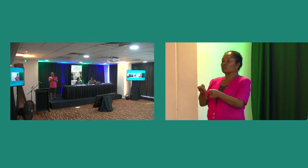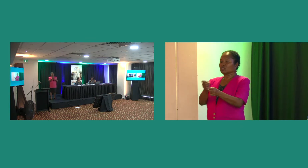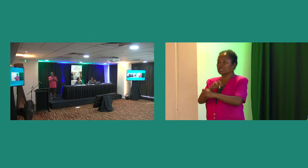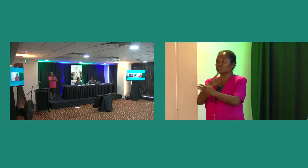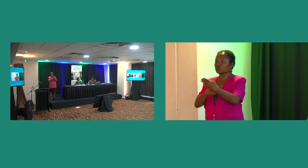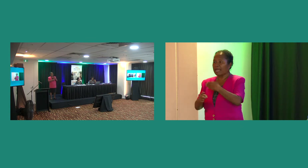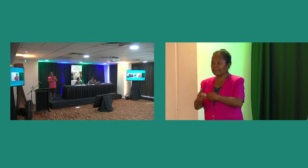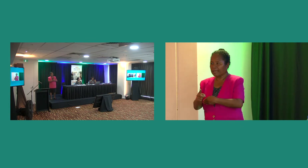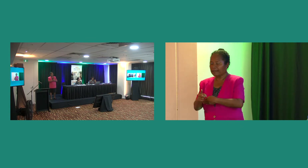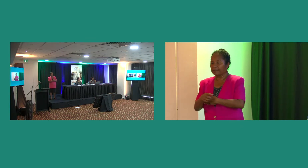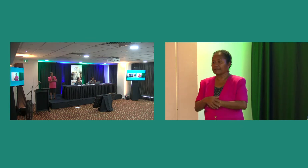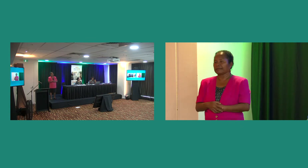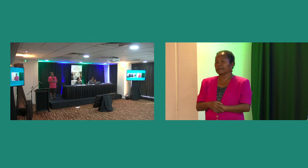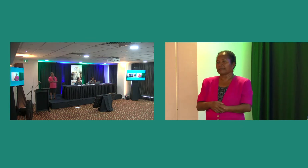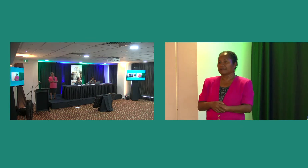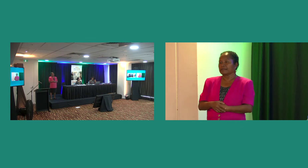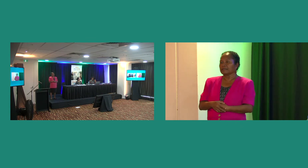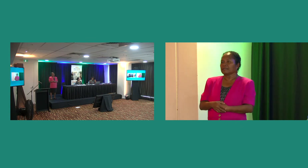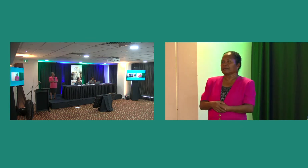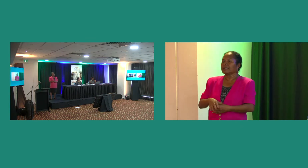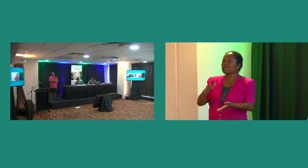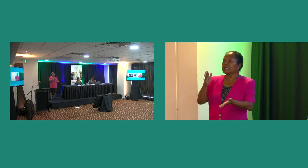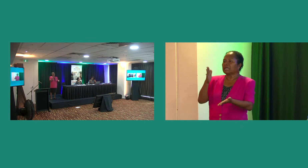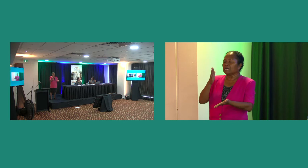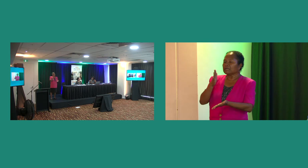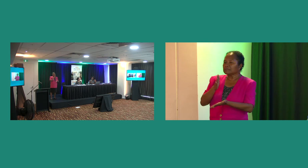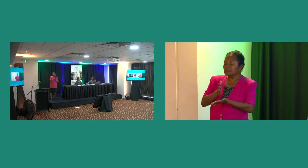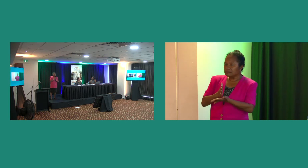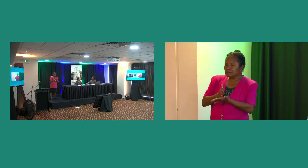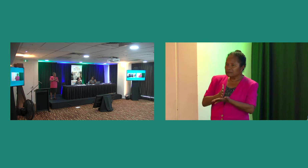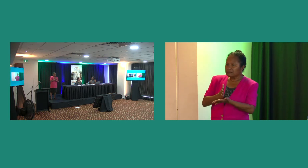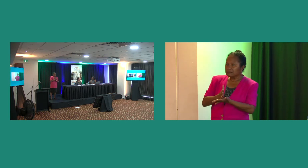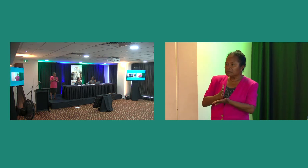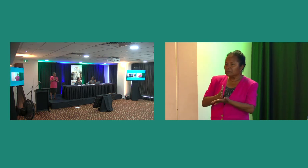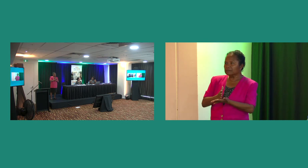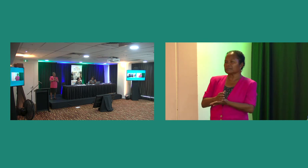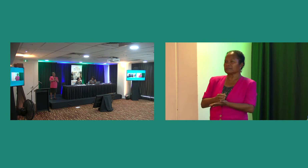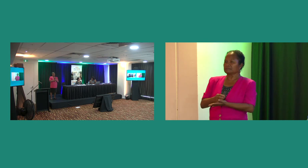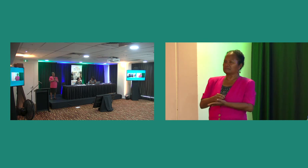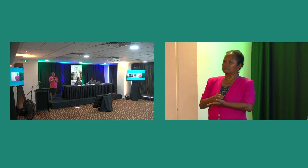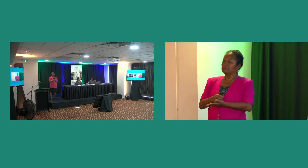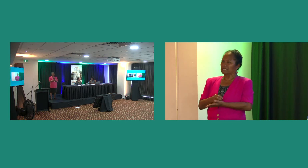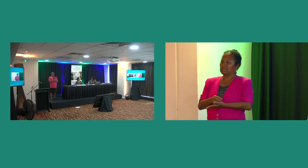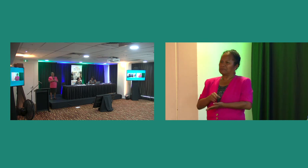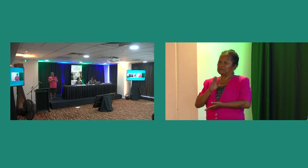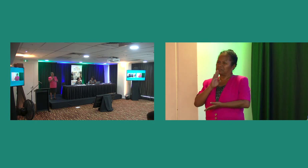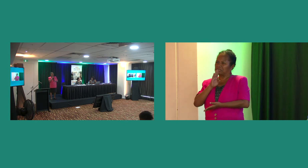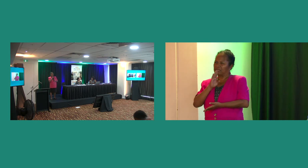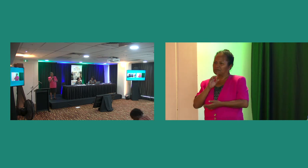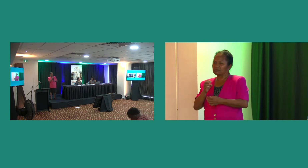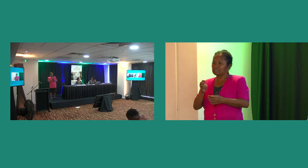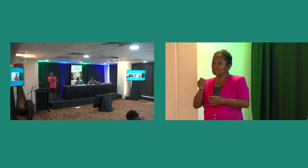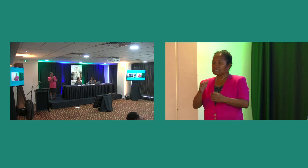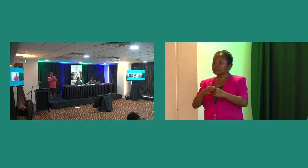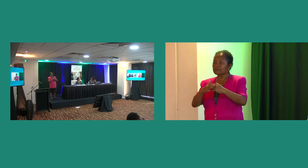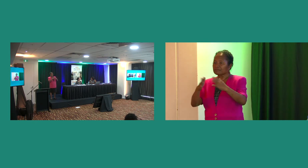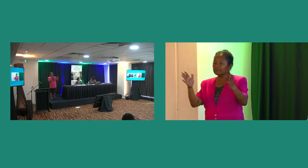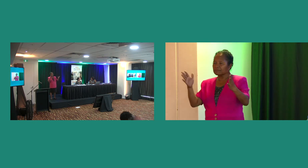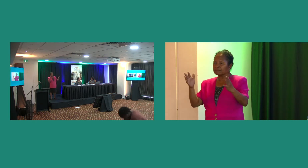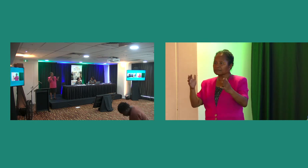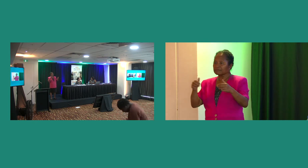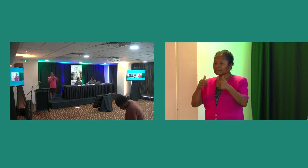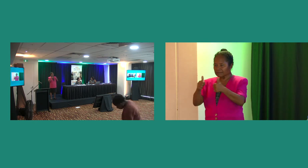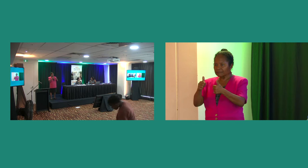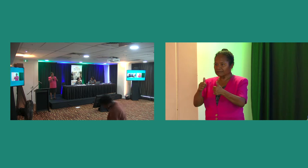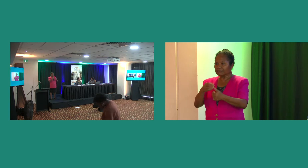happen. And it's really heartening to see that, you know, big organizations like BSP and